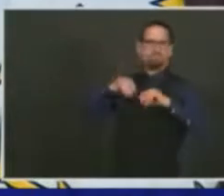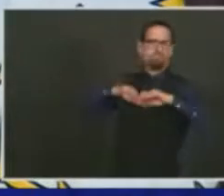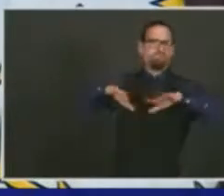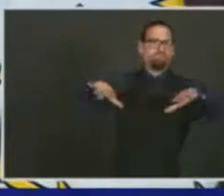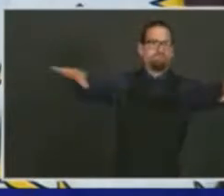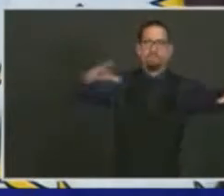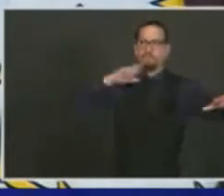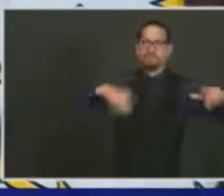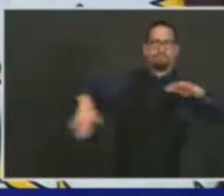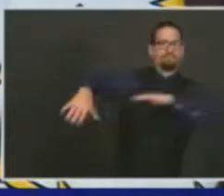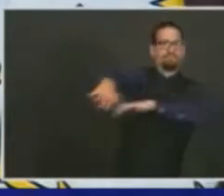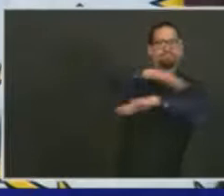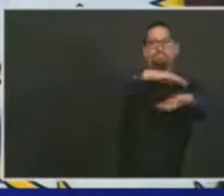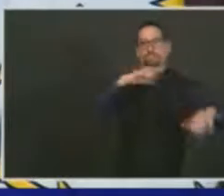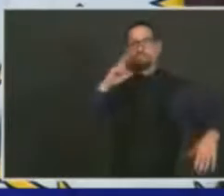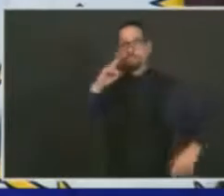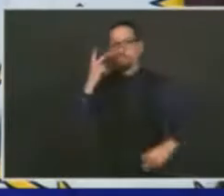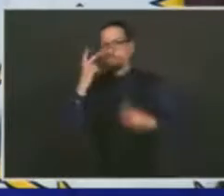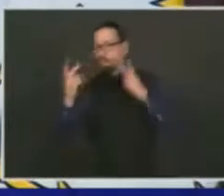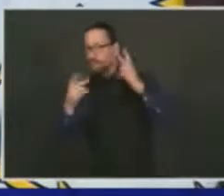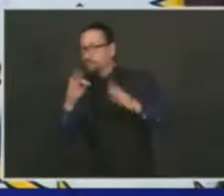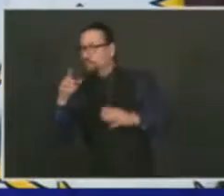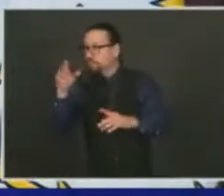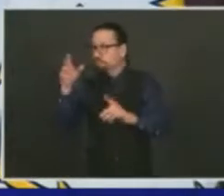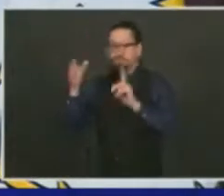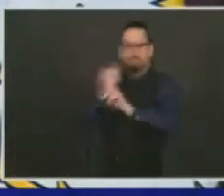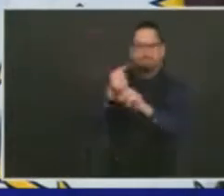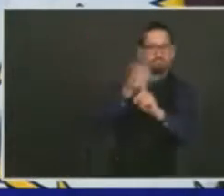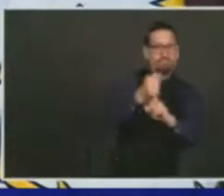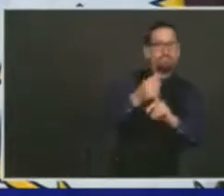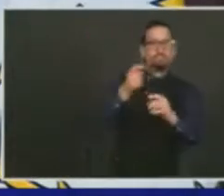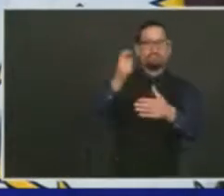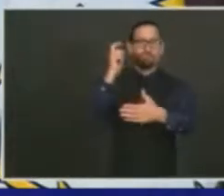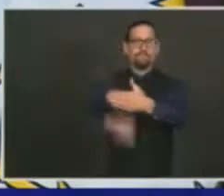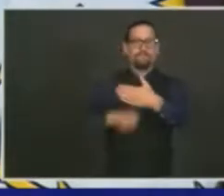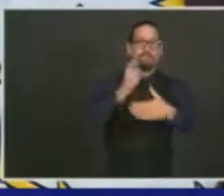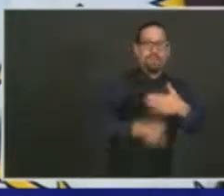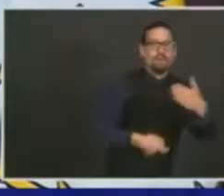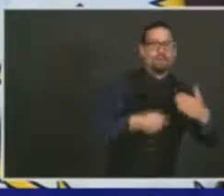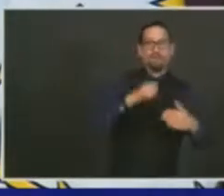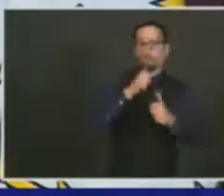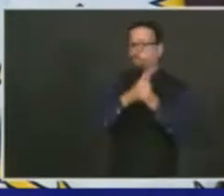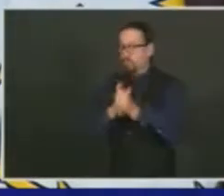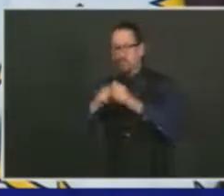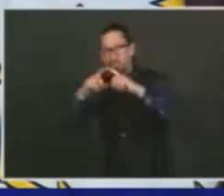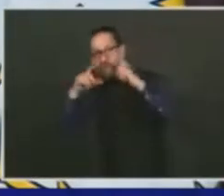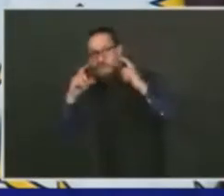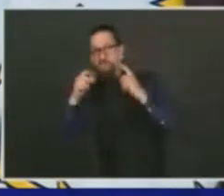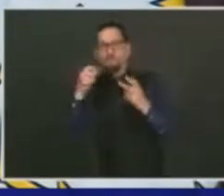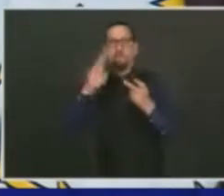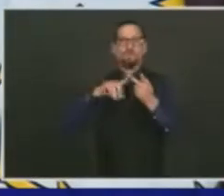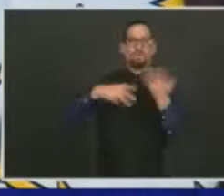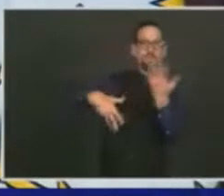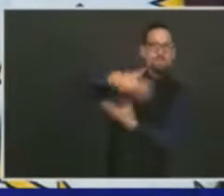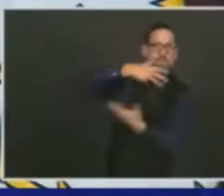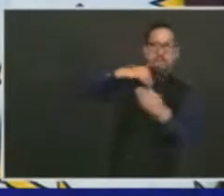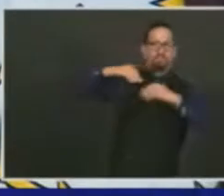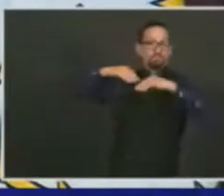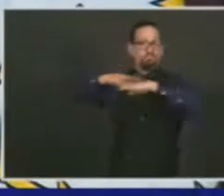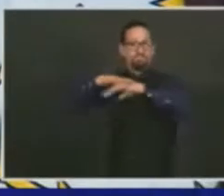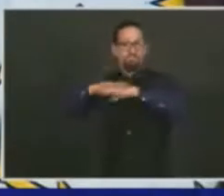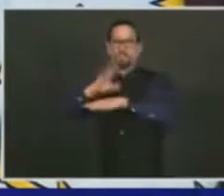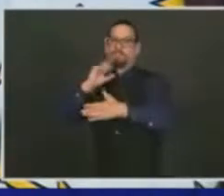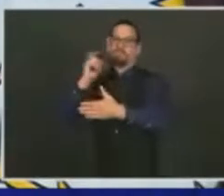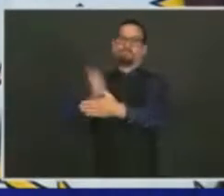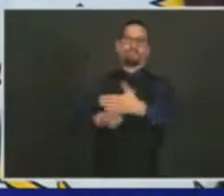non-mask wearing out at restaurants and bars. I hope we don't have to do that. If we do, in certain cases, if